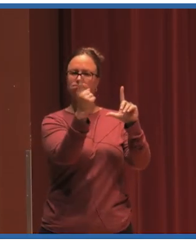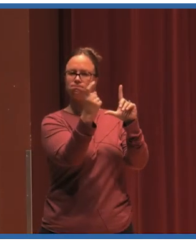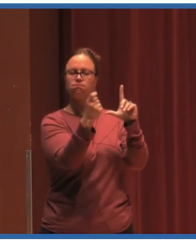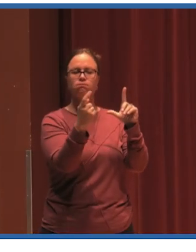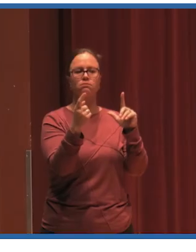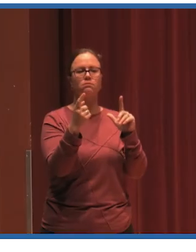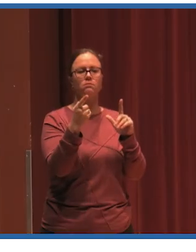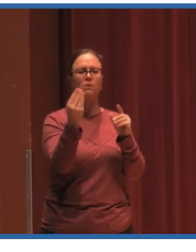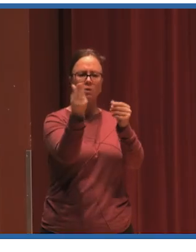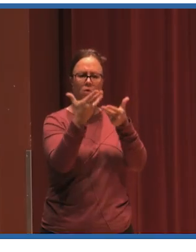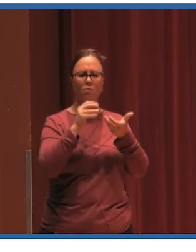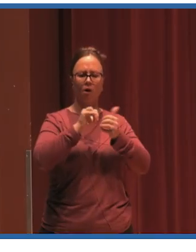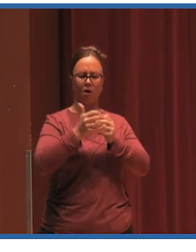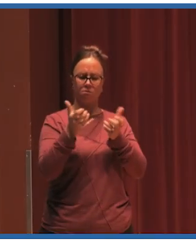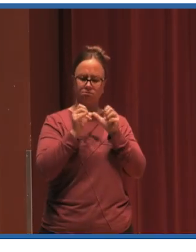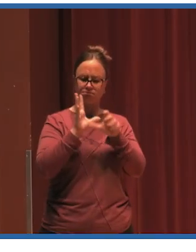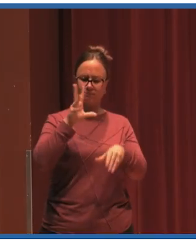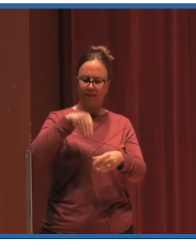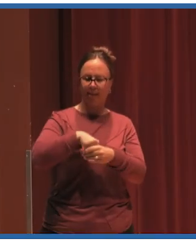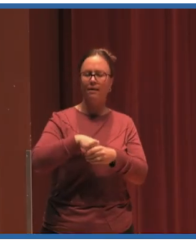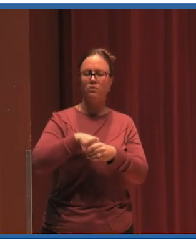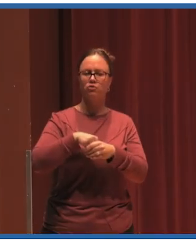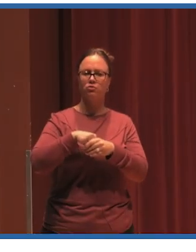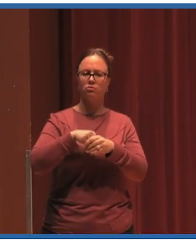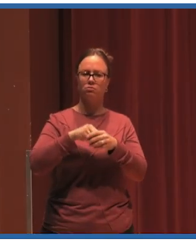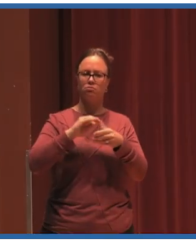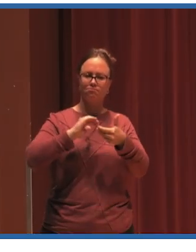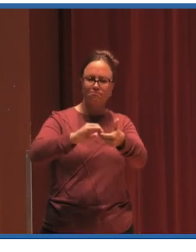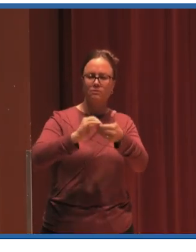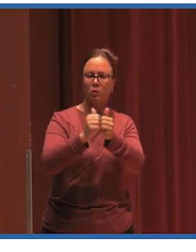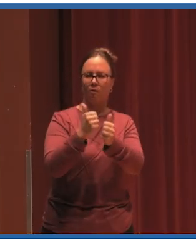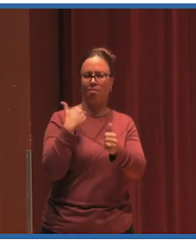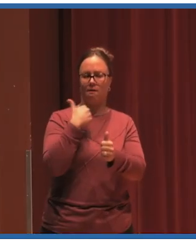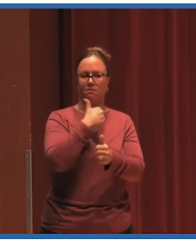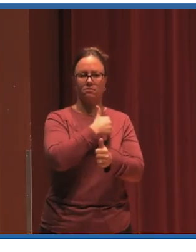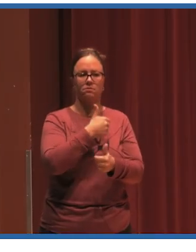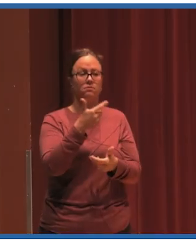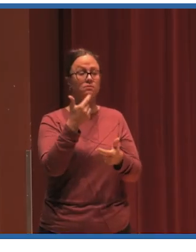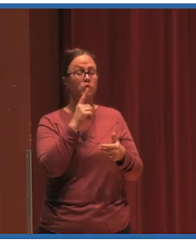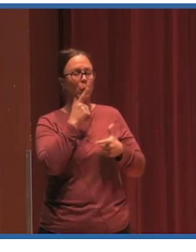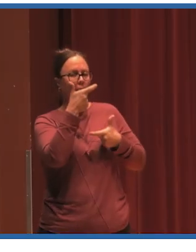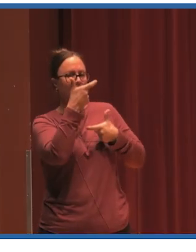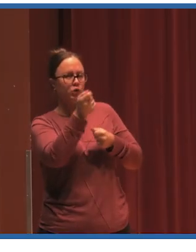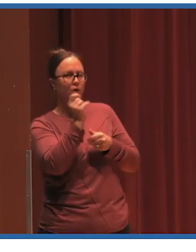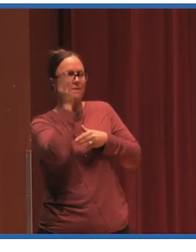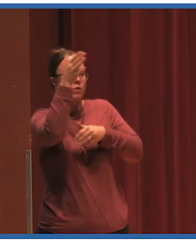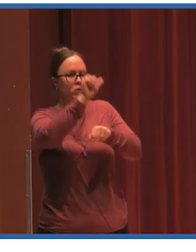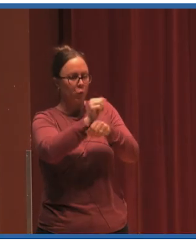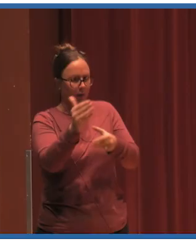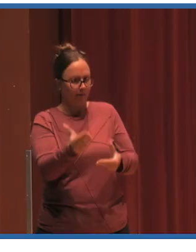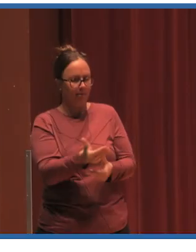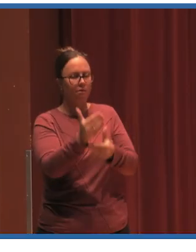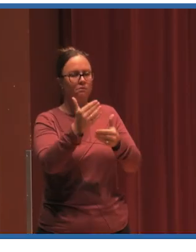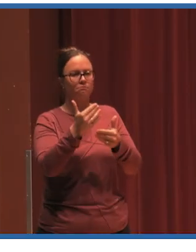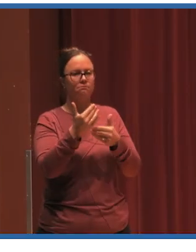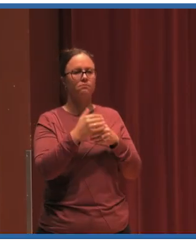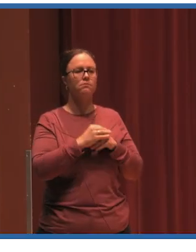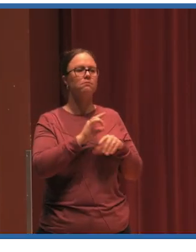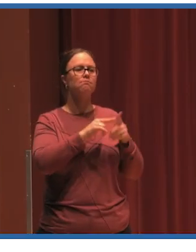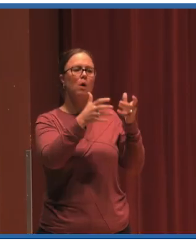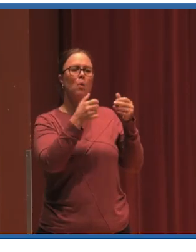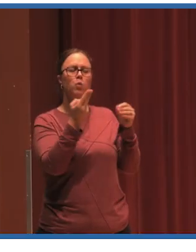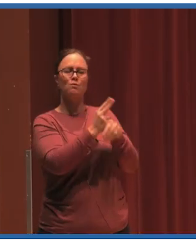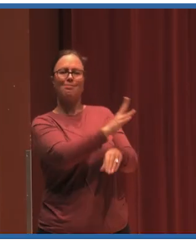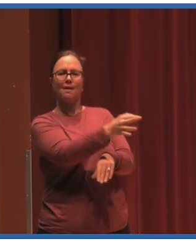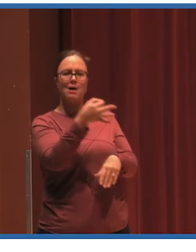you want to continue to engage with us. We're really interested in future work here, and I'll talk more about that in a moment, but I really would love to use the expertise